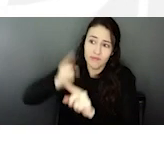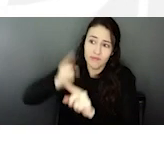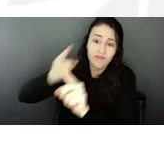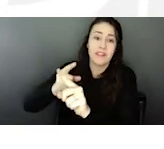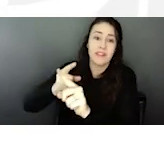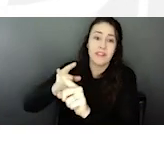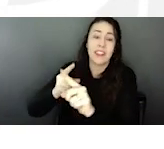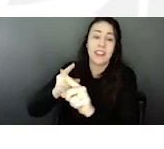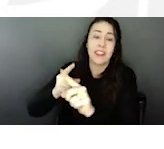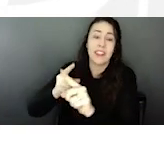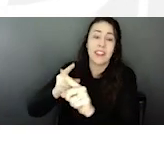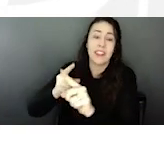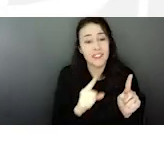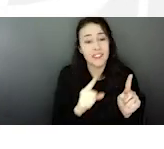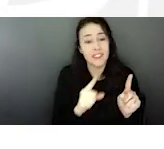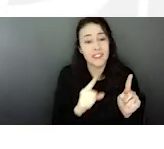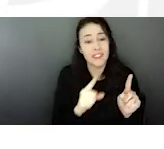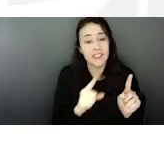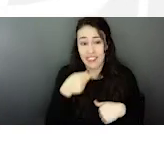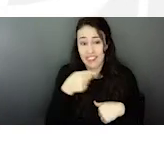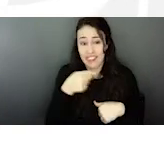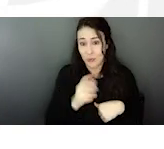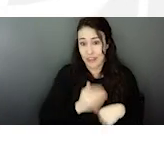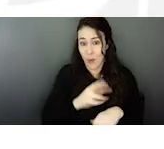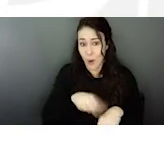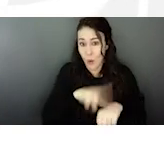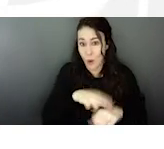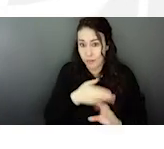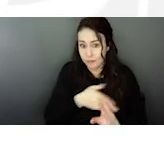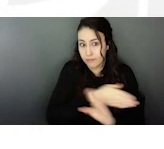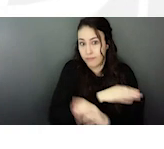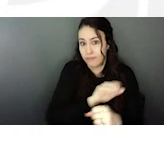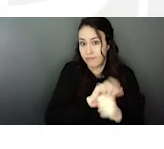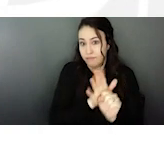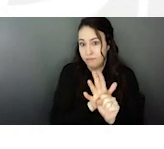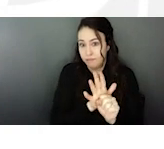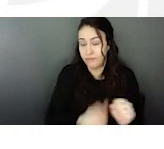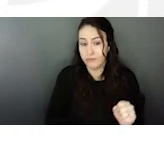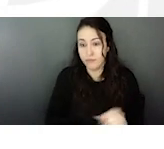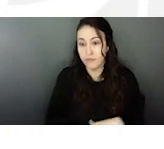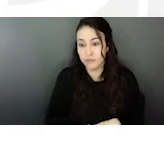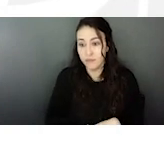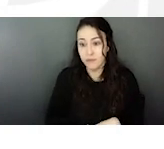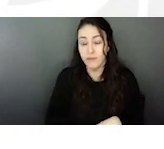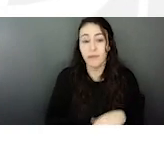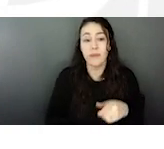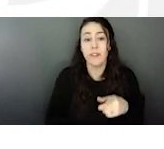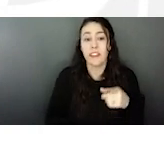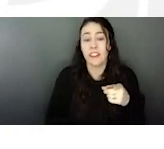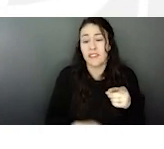is this was our norm pre-pandemic. Our norm pre-pandemic is that the vast